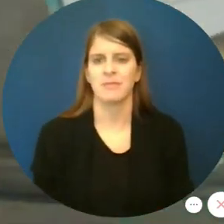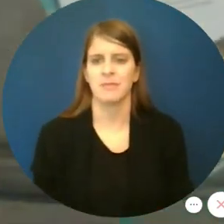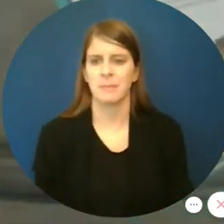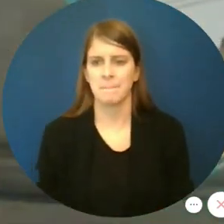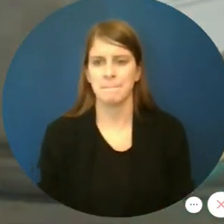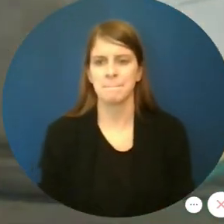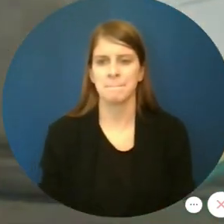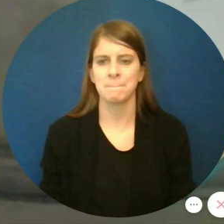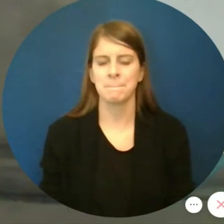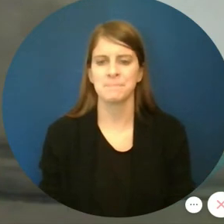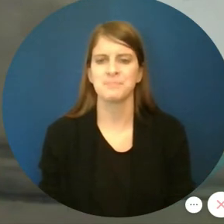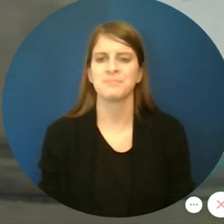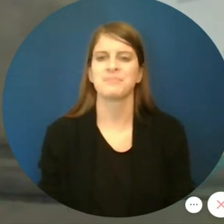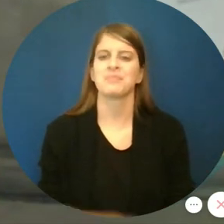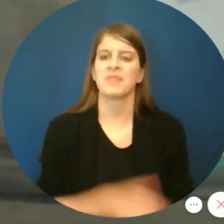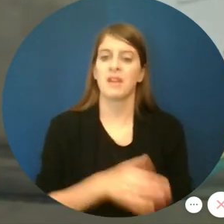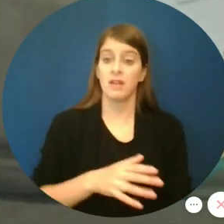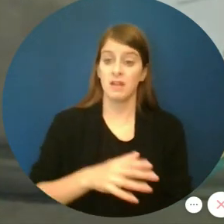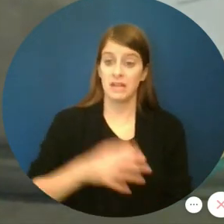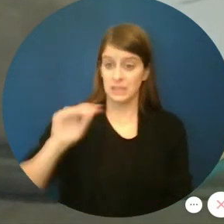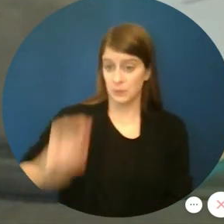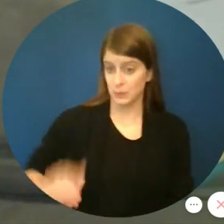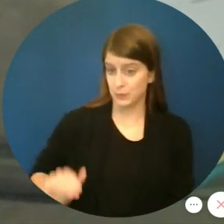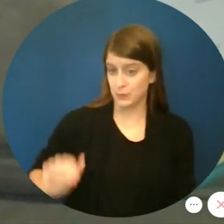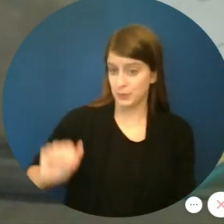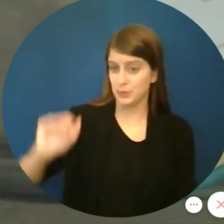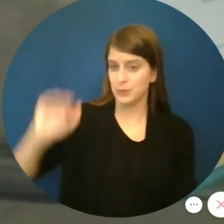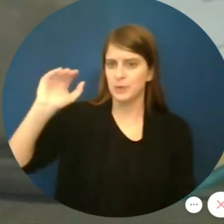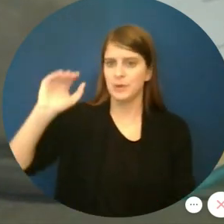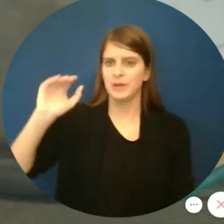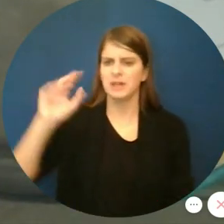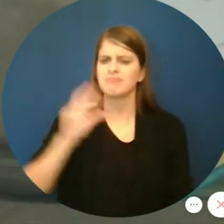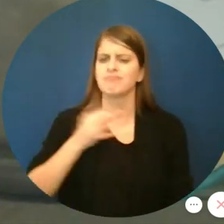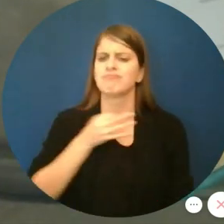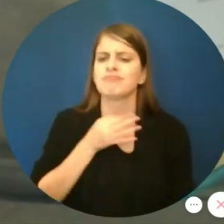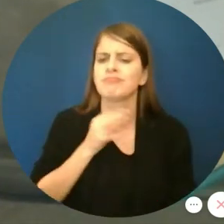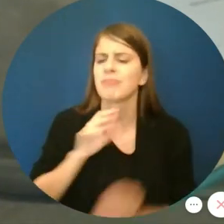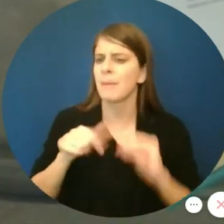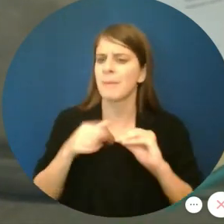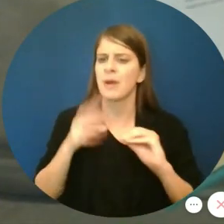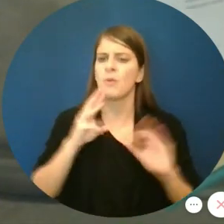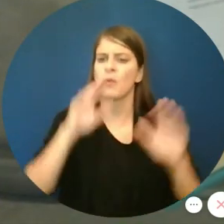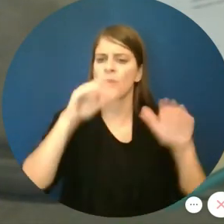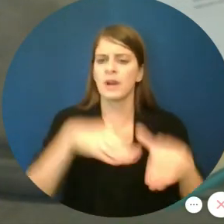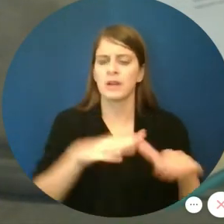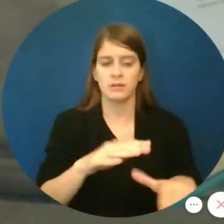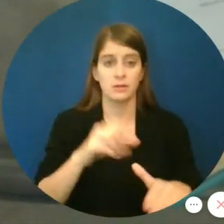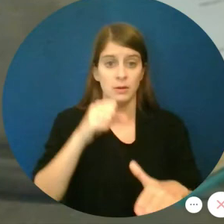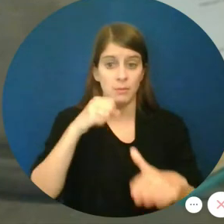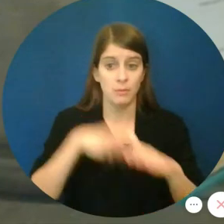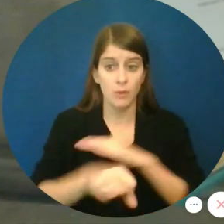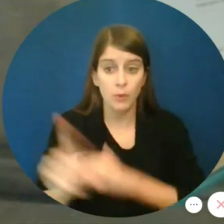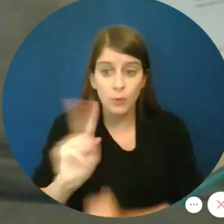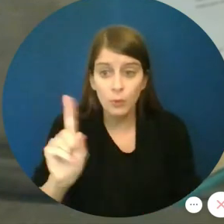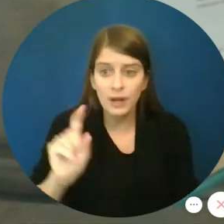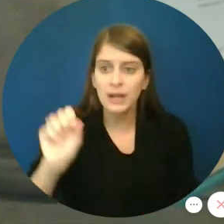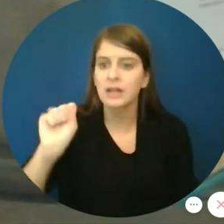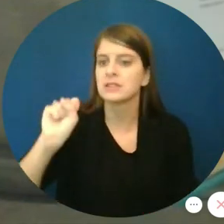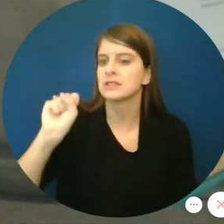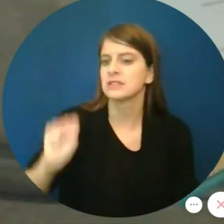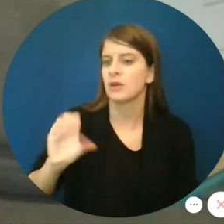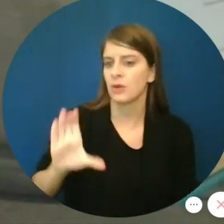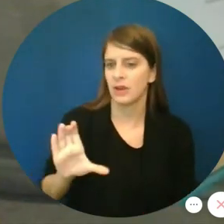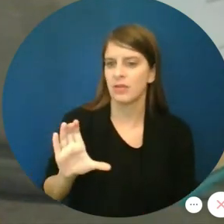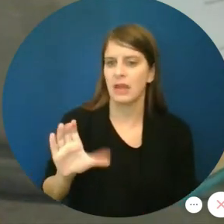From early on, Ernest wondered about the world of water around him. Born in Charleston, South Carolina, where rivers and